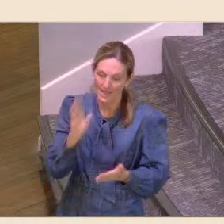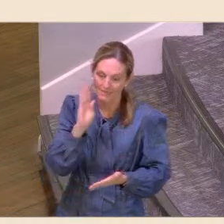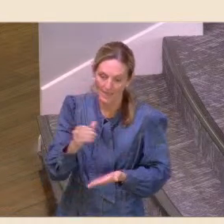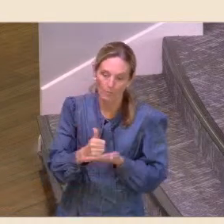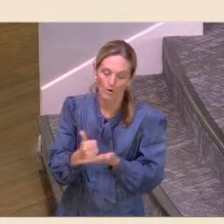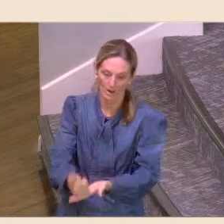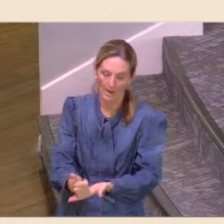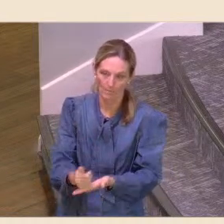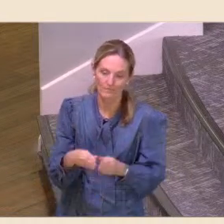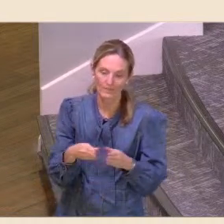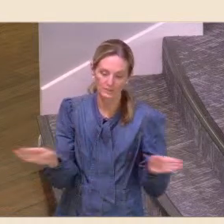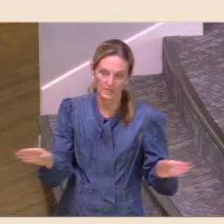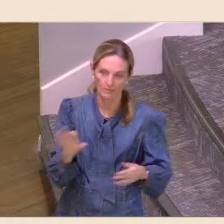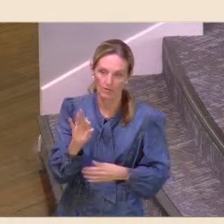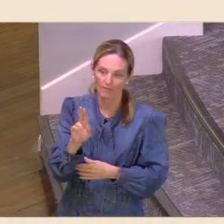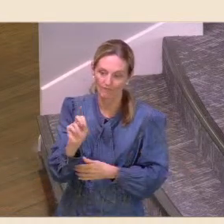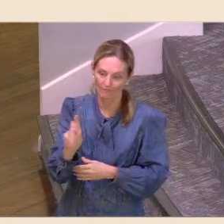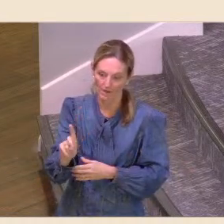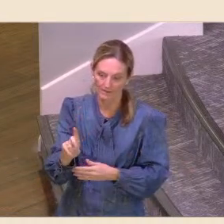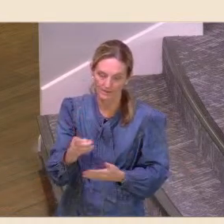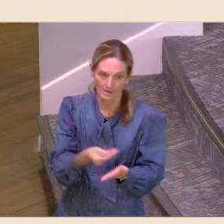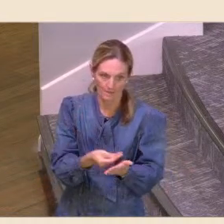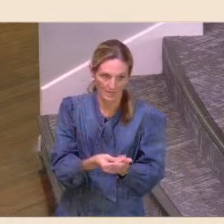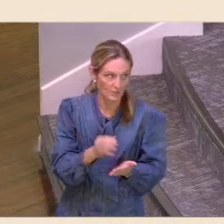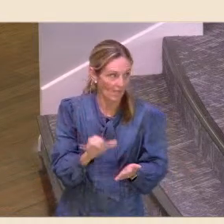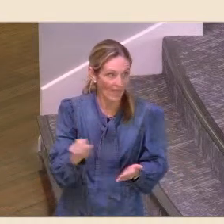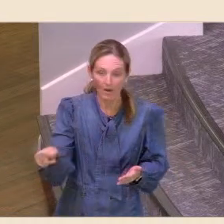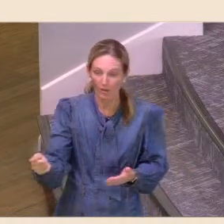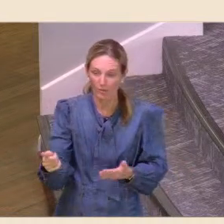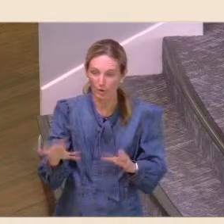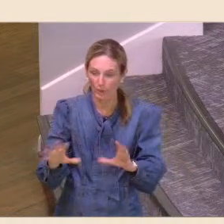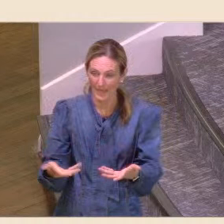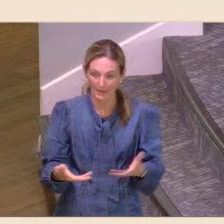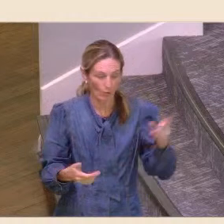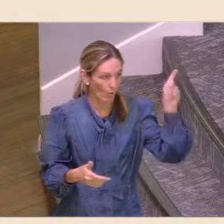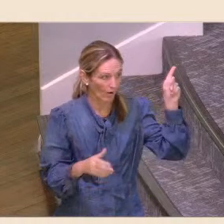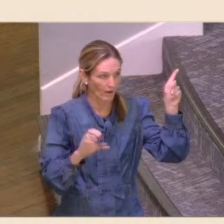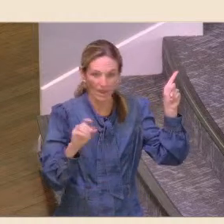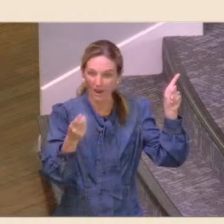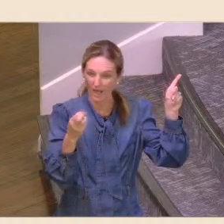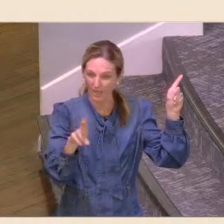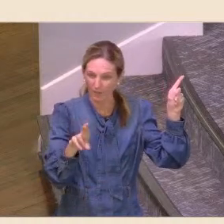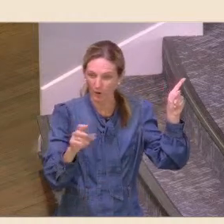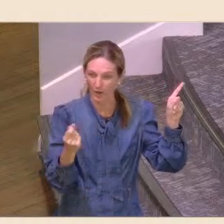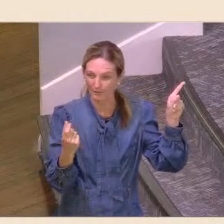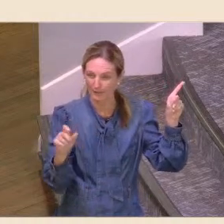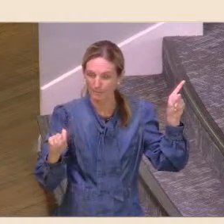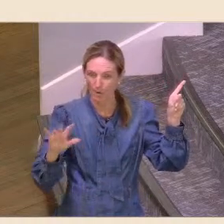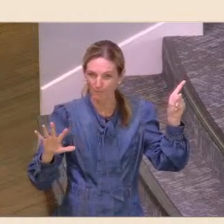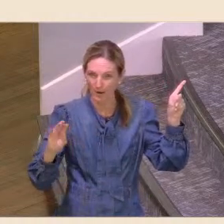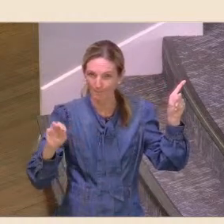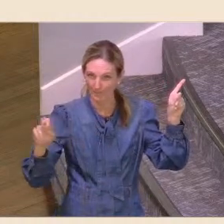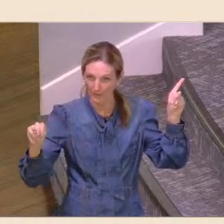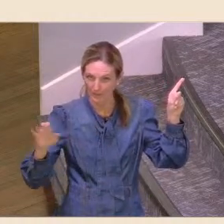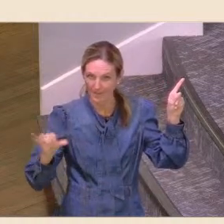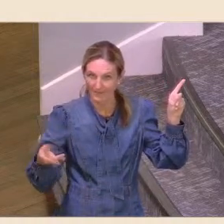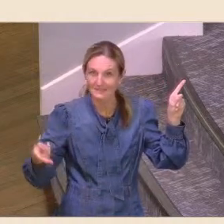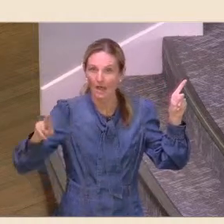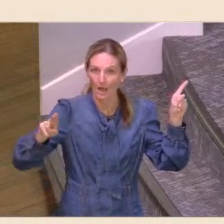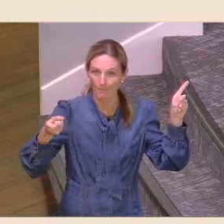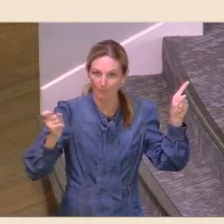budget. Overall, this other category, almost $11.5 million, and it's up from $7